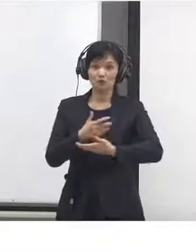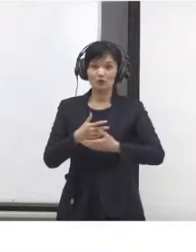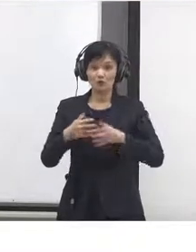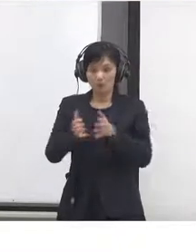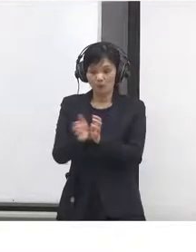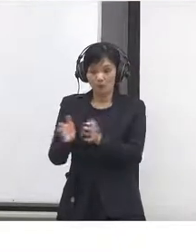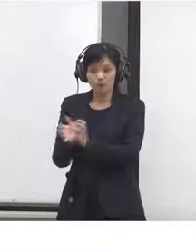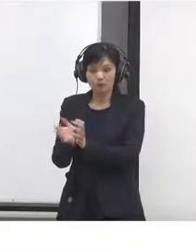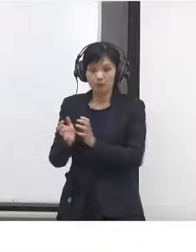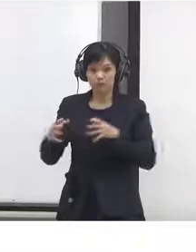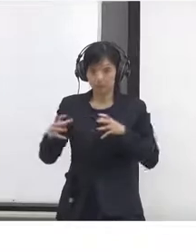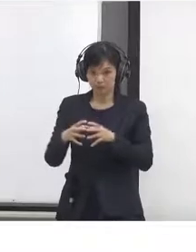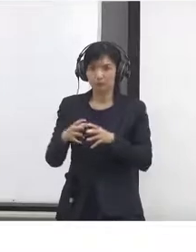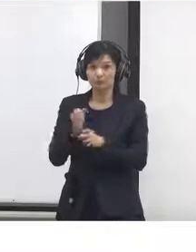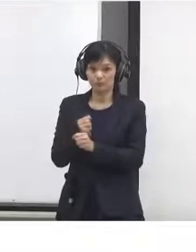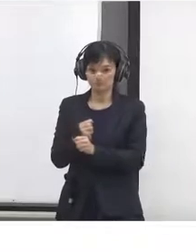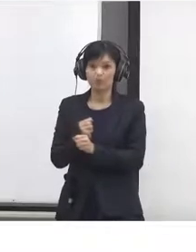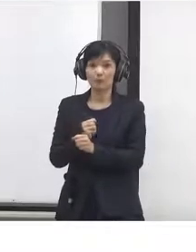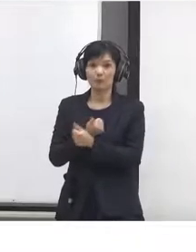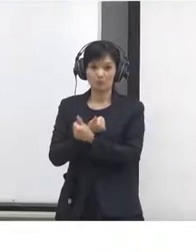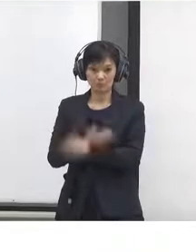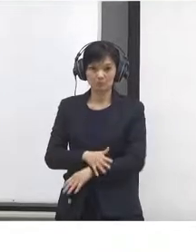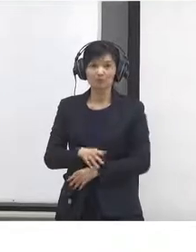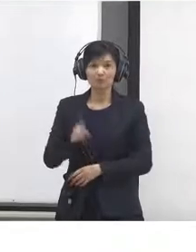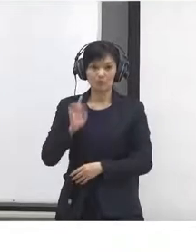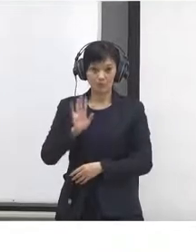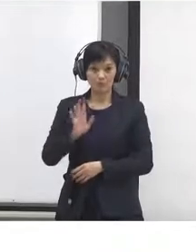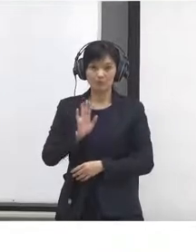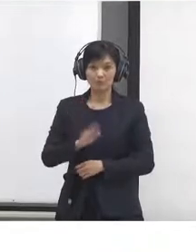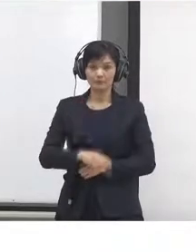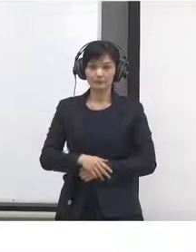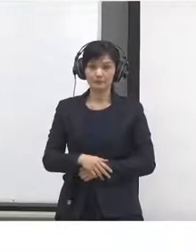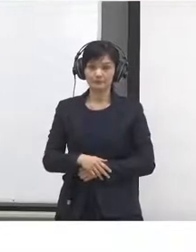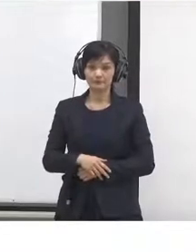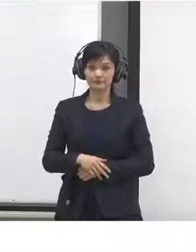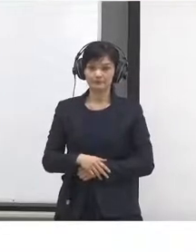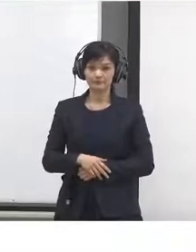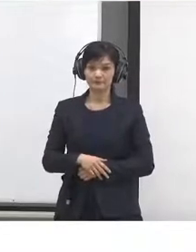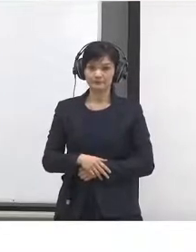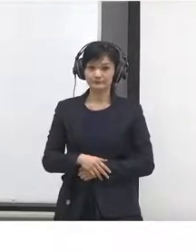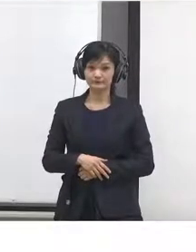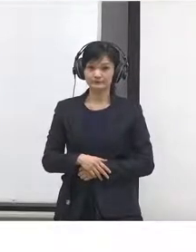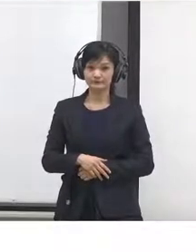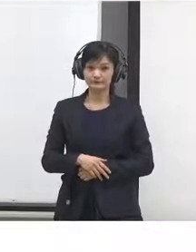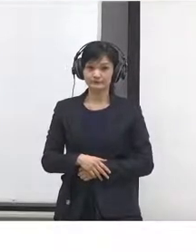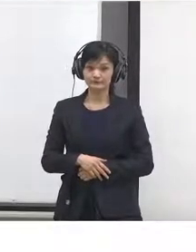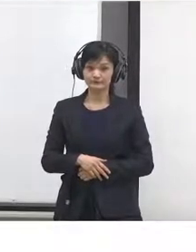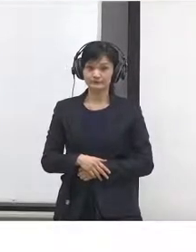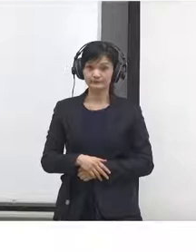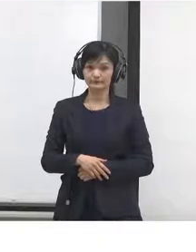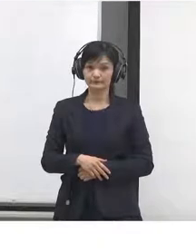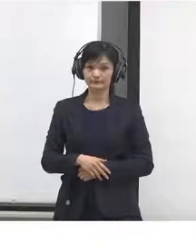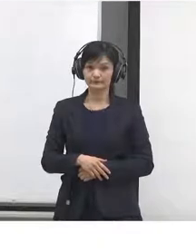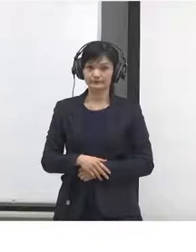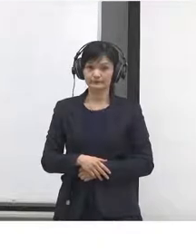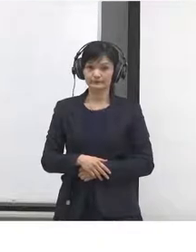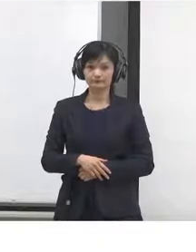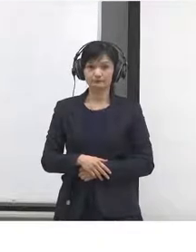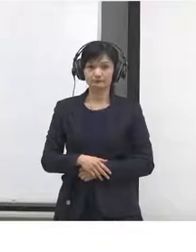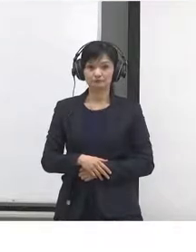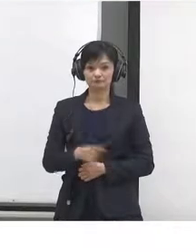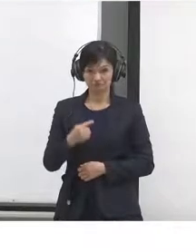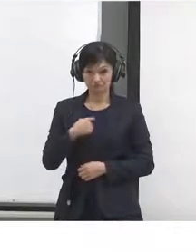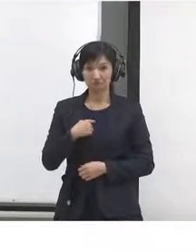become other organizations, and in some cases, we still work with them. So this could be like the Law and